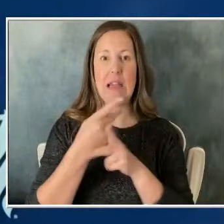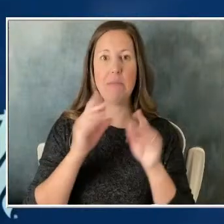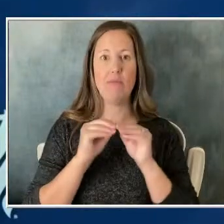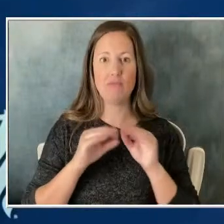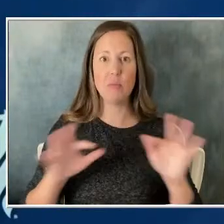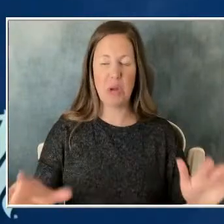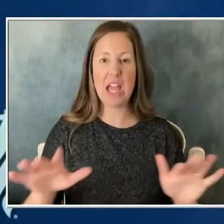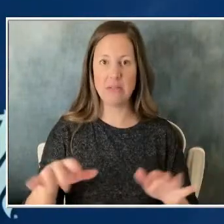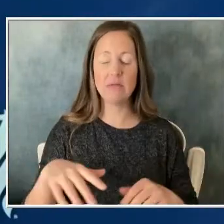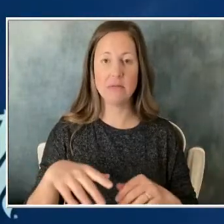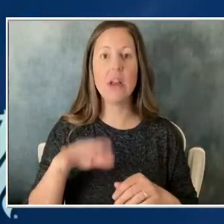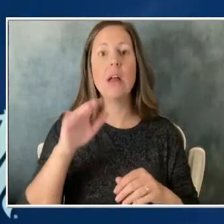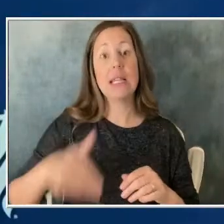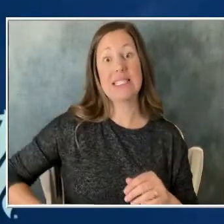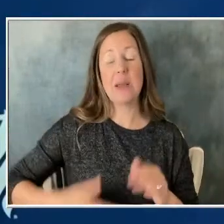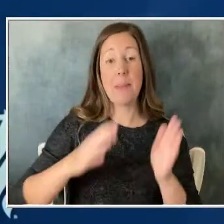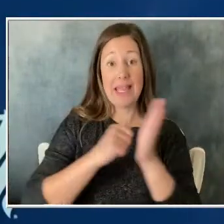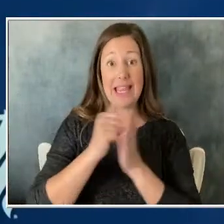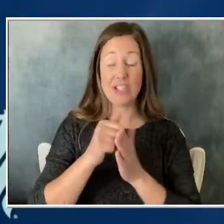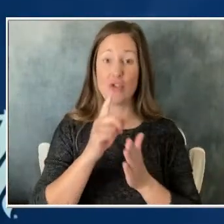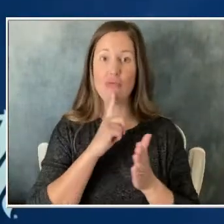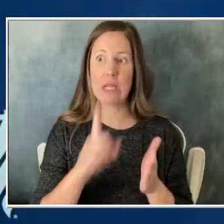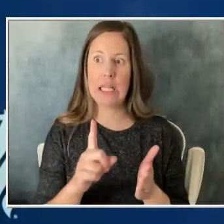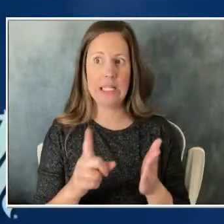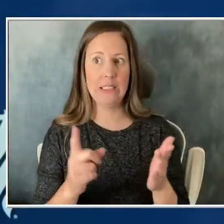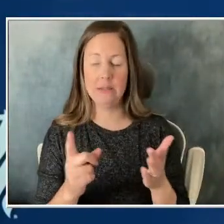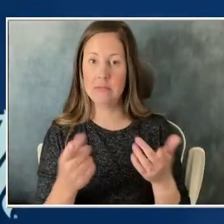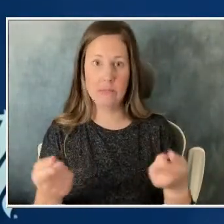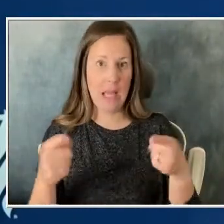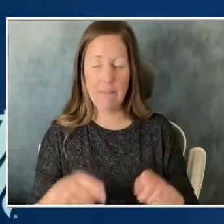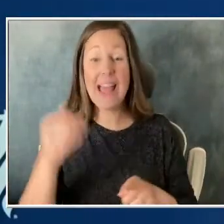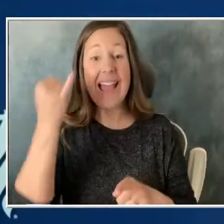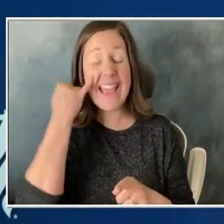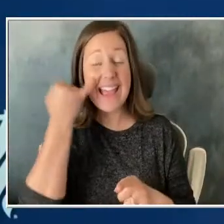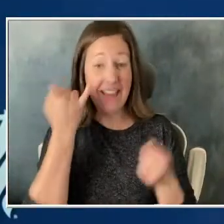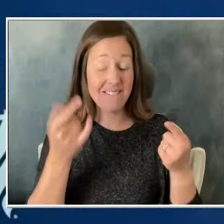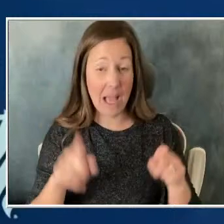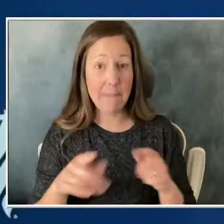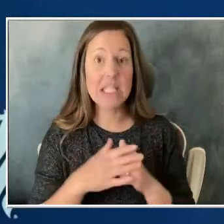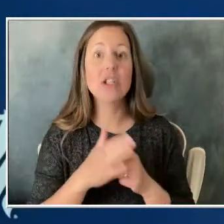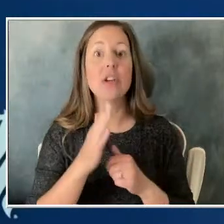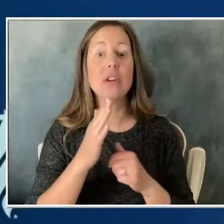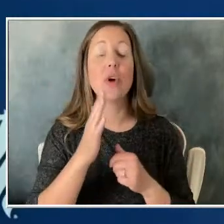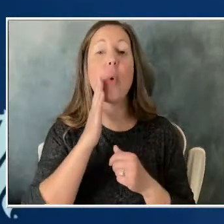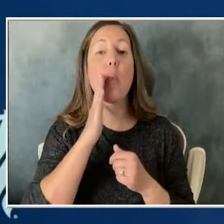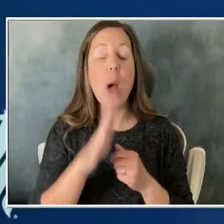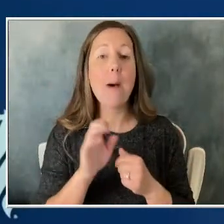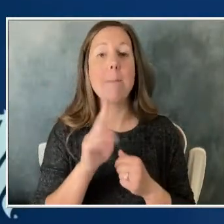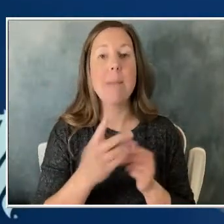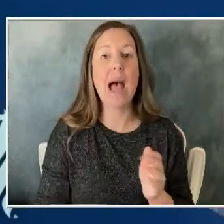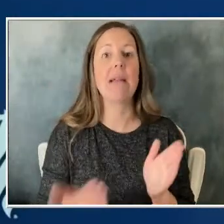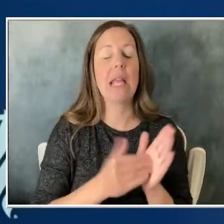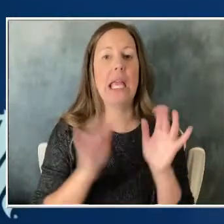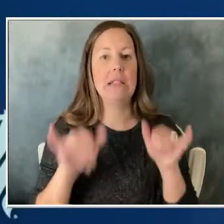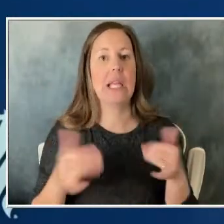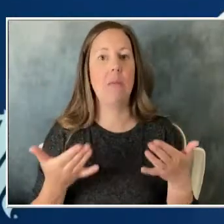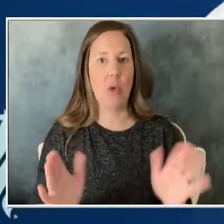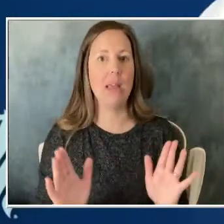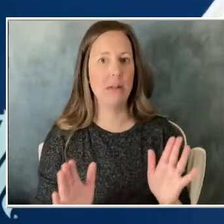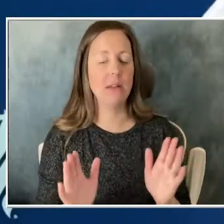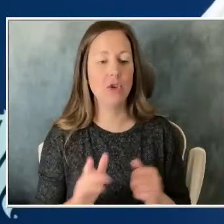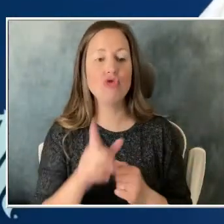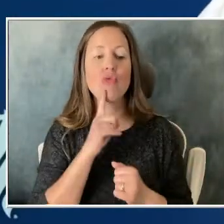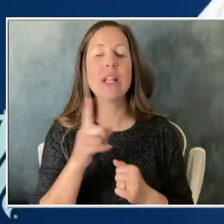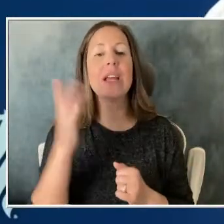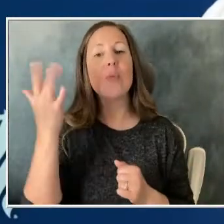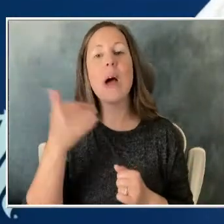is notorious, if it ever occurs, to come back that way too. So that's one of the reasons HIPEC is